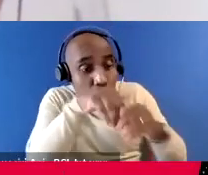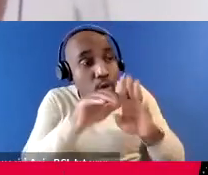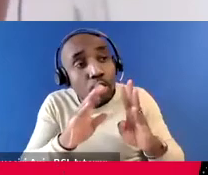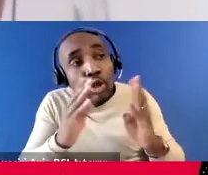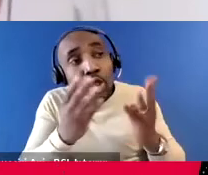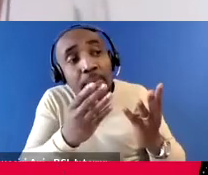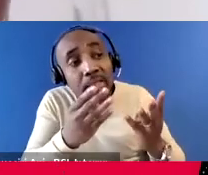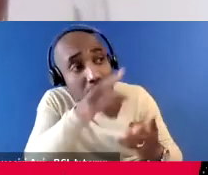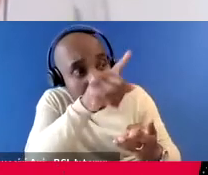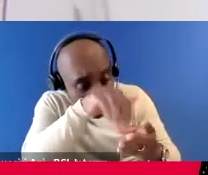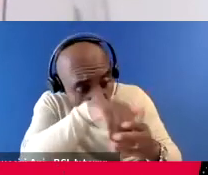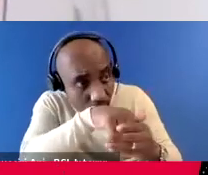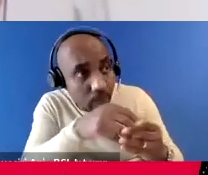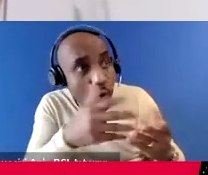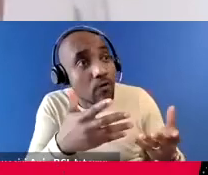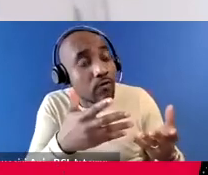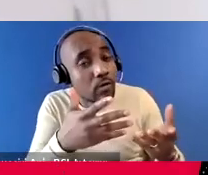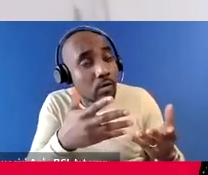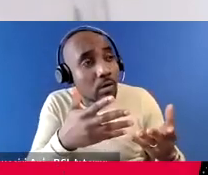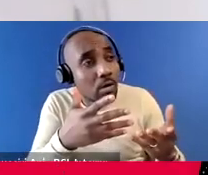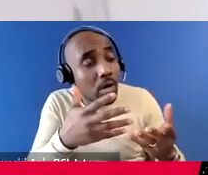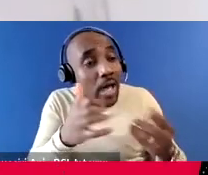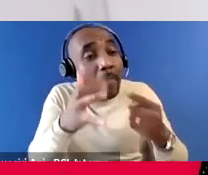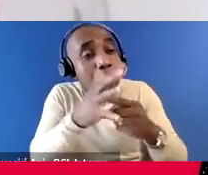foreign affairs or defence committees,